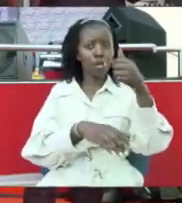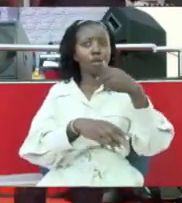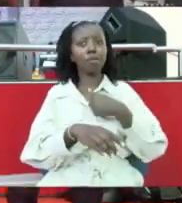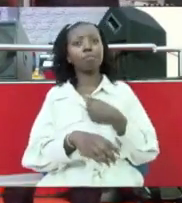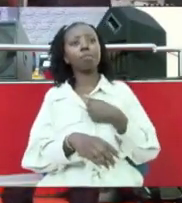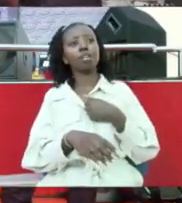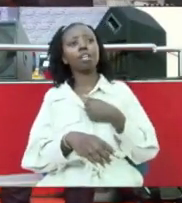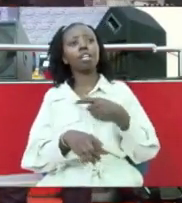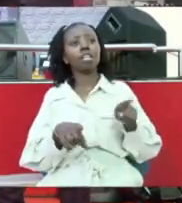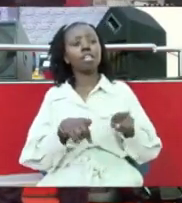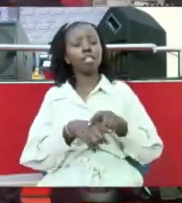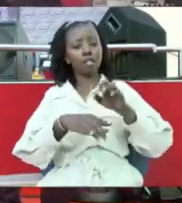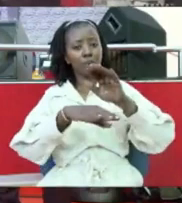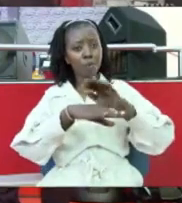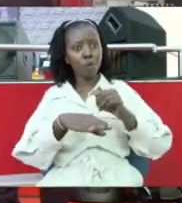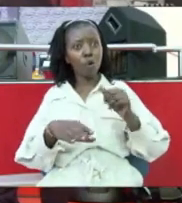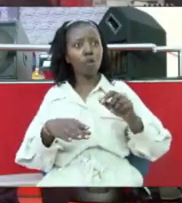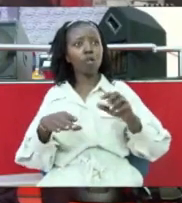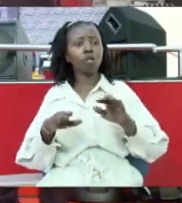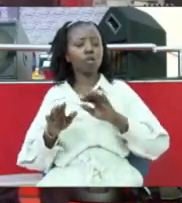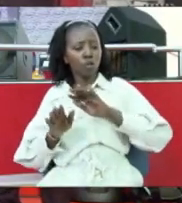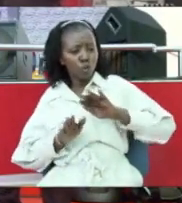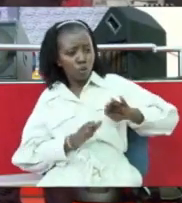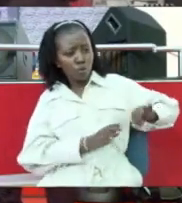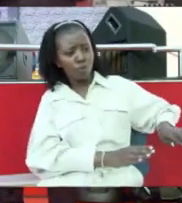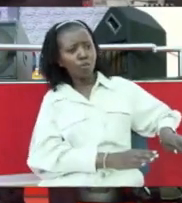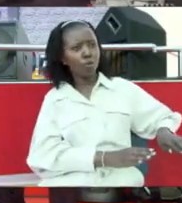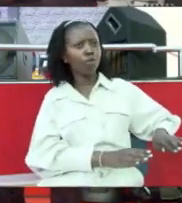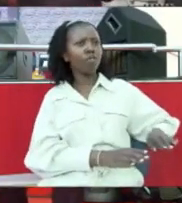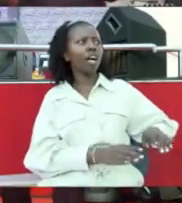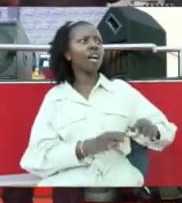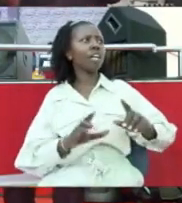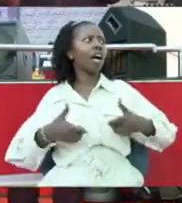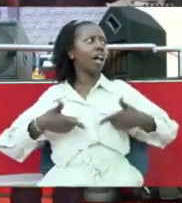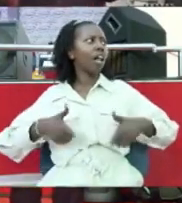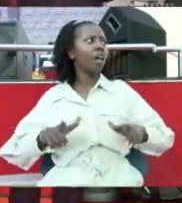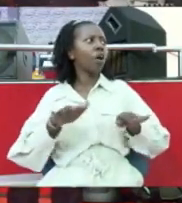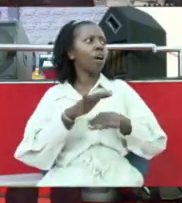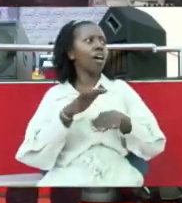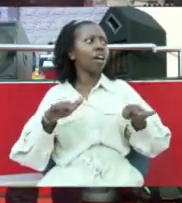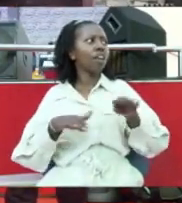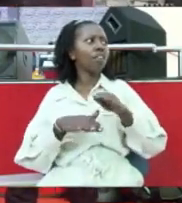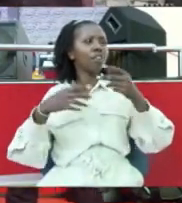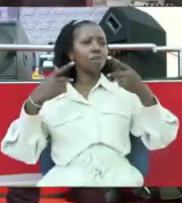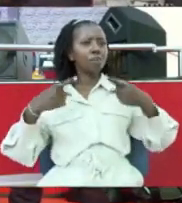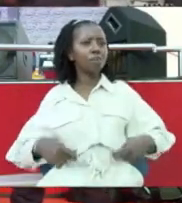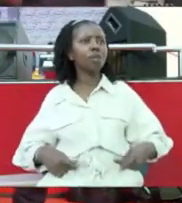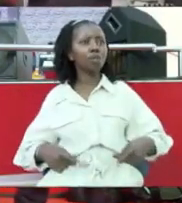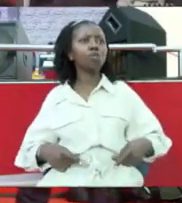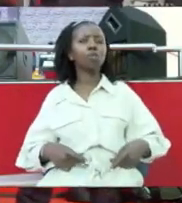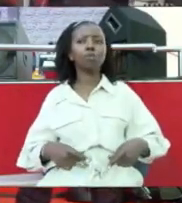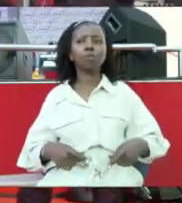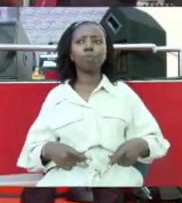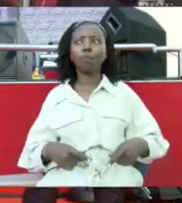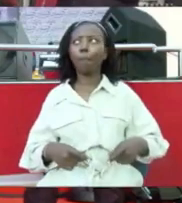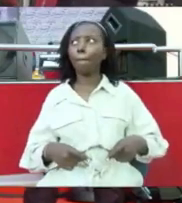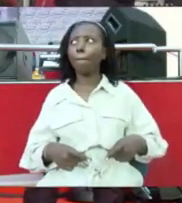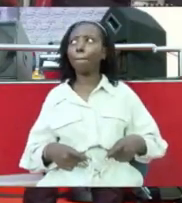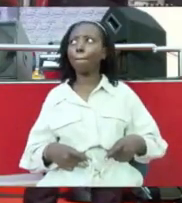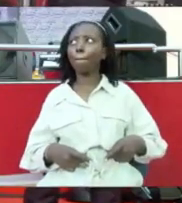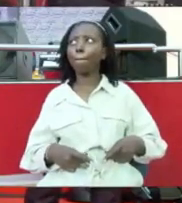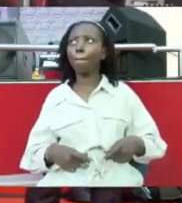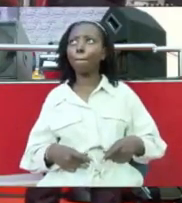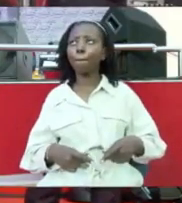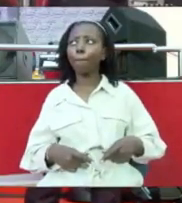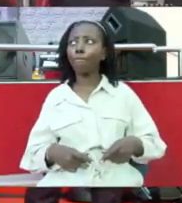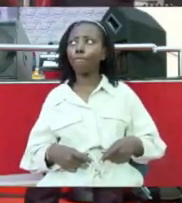called to lay aside and let every one of us, no matter how